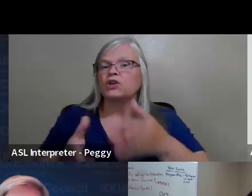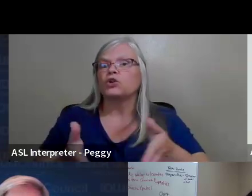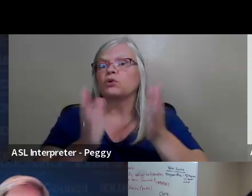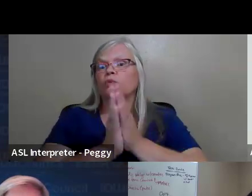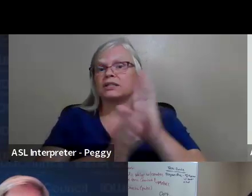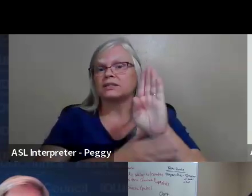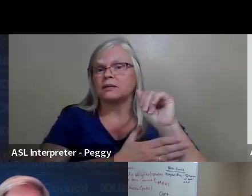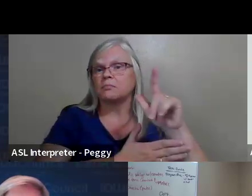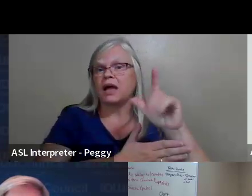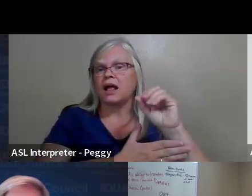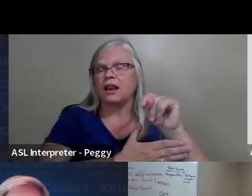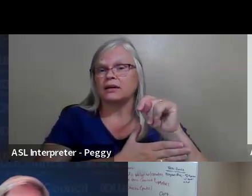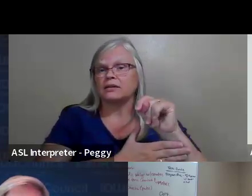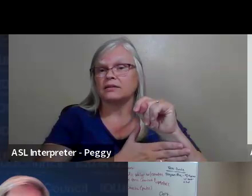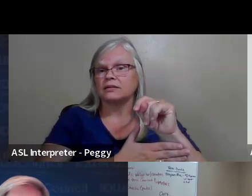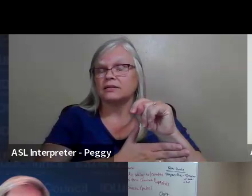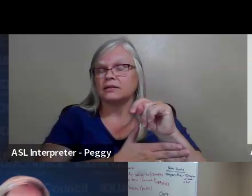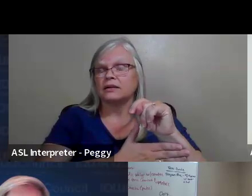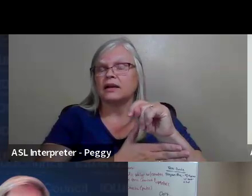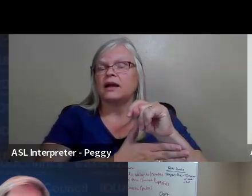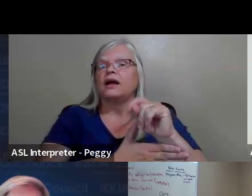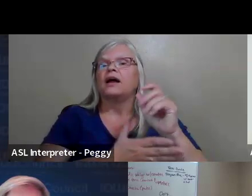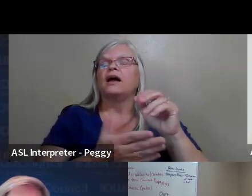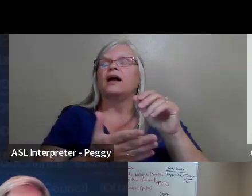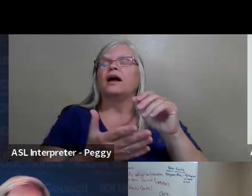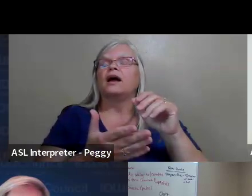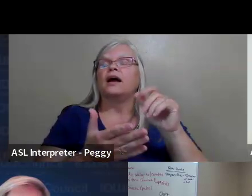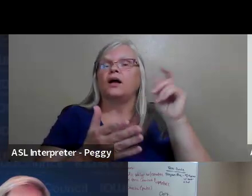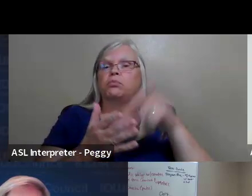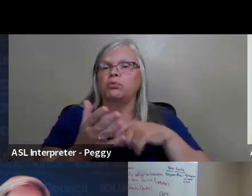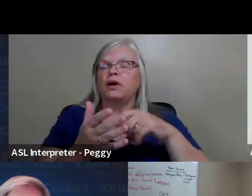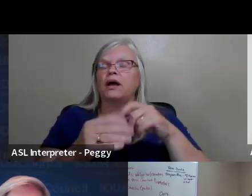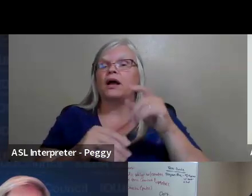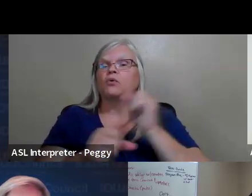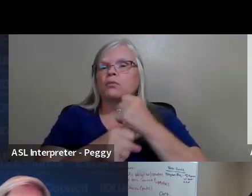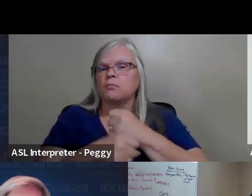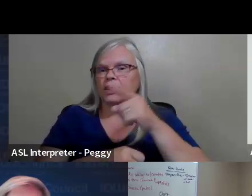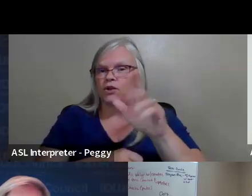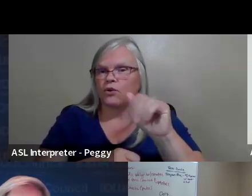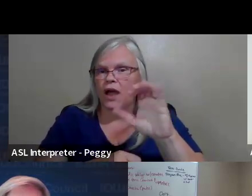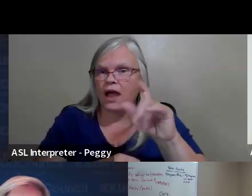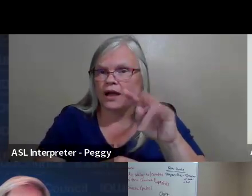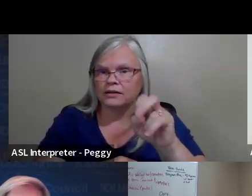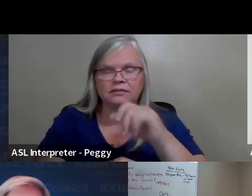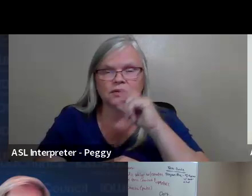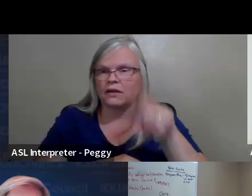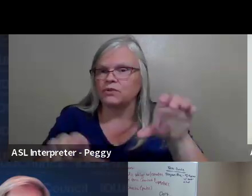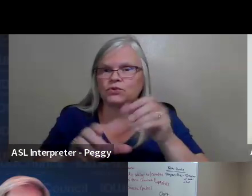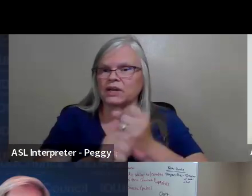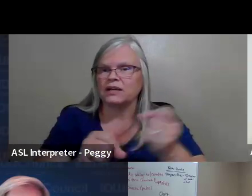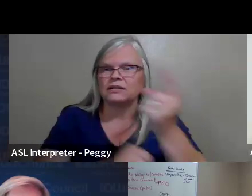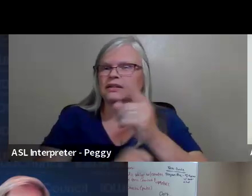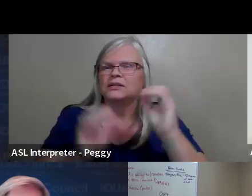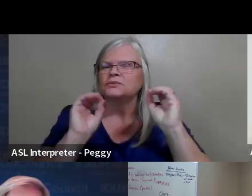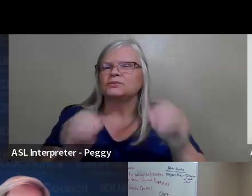ballot and then vote that ballot will make you active again, and you won't have to do this again next year. Again, there's no real change